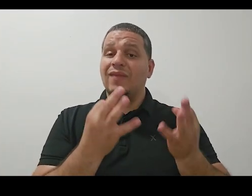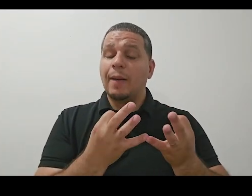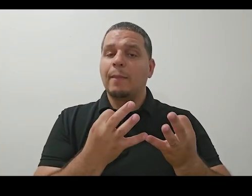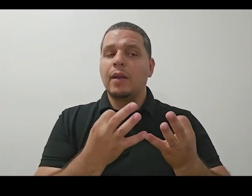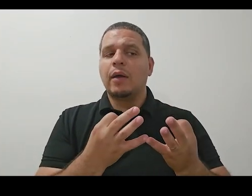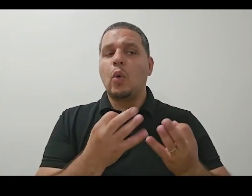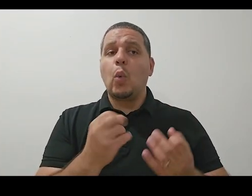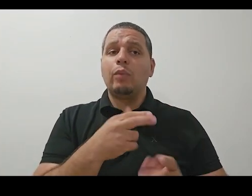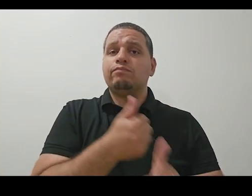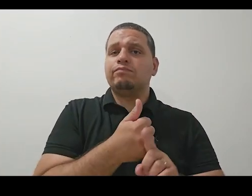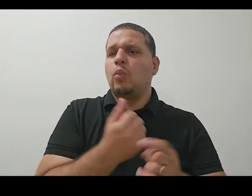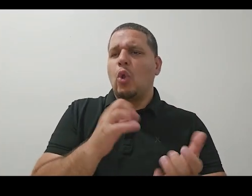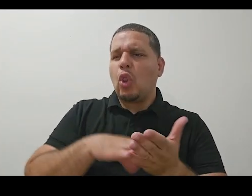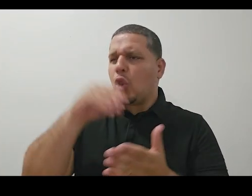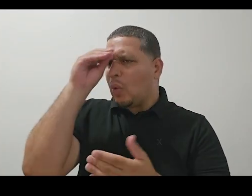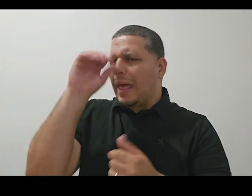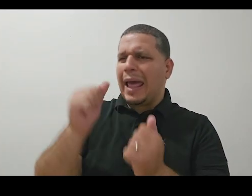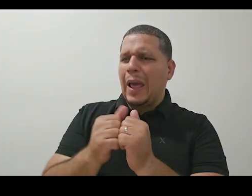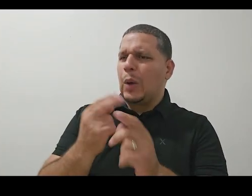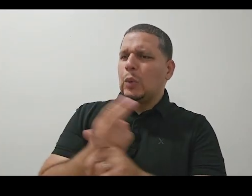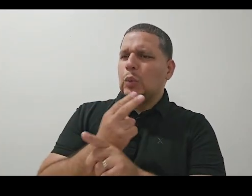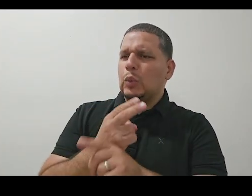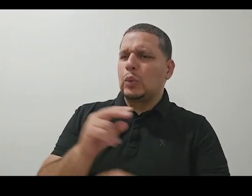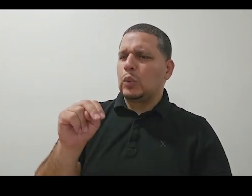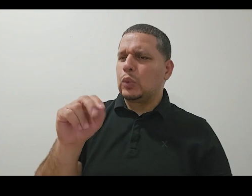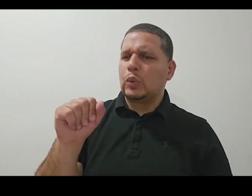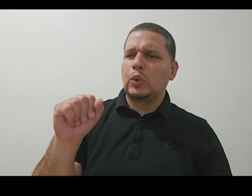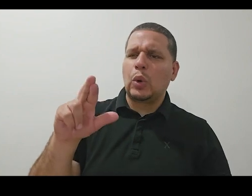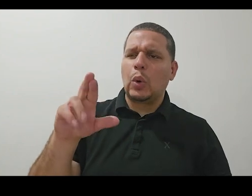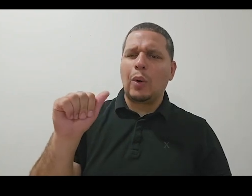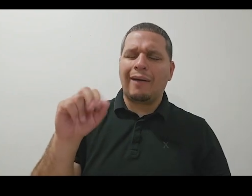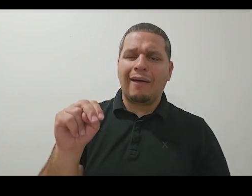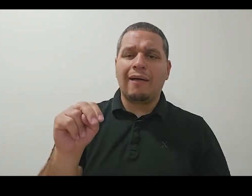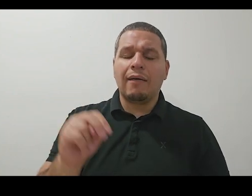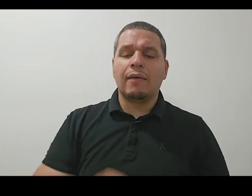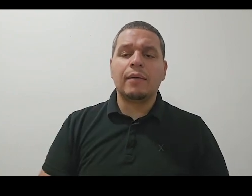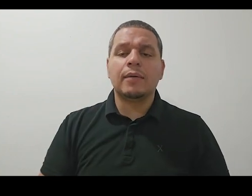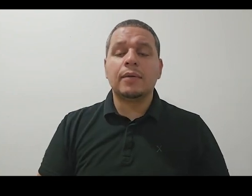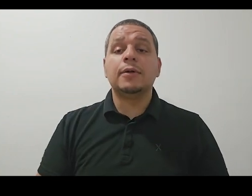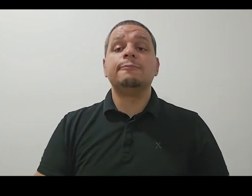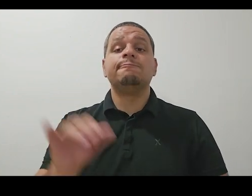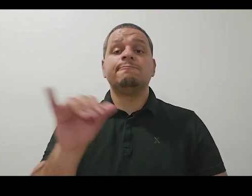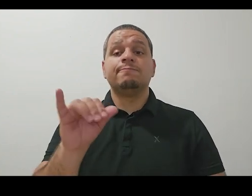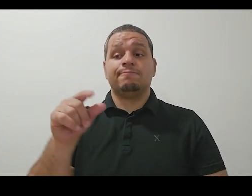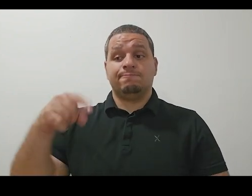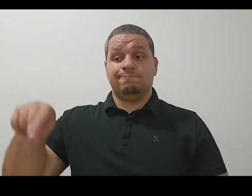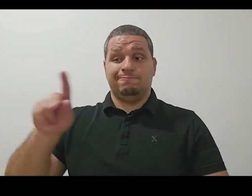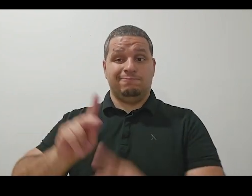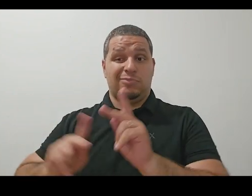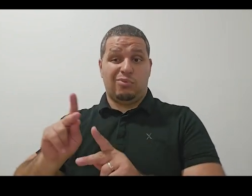on how to use Narcan, as well as those individuals that are